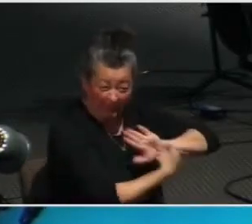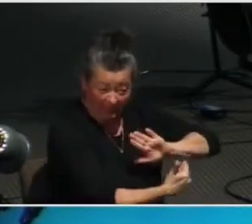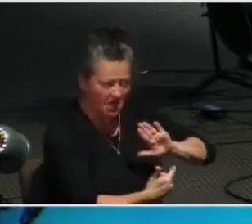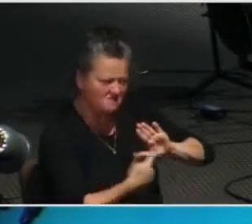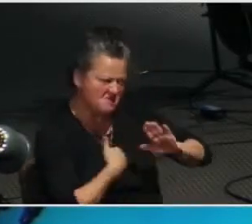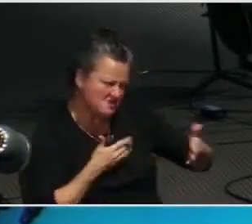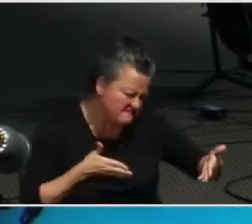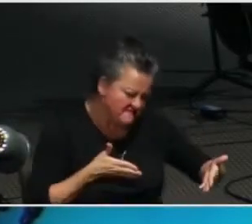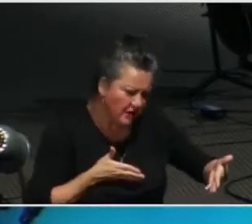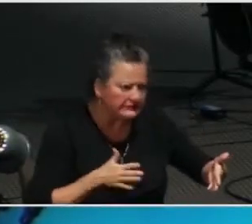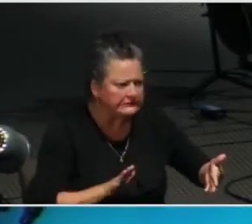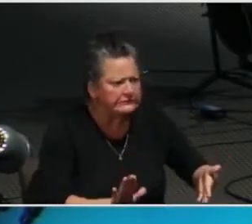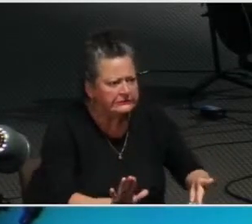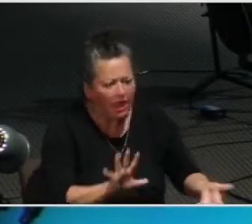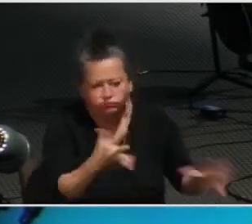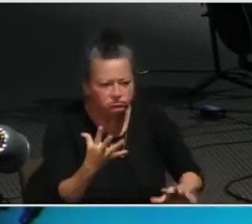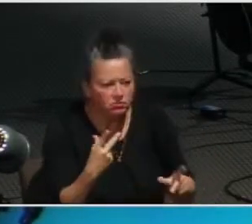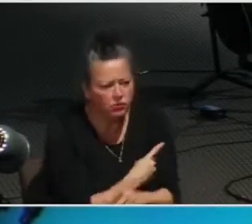will backfire.